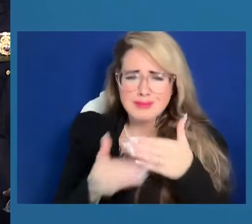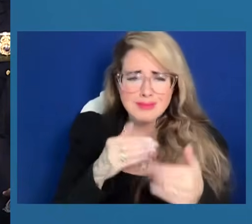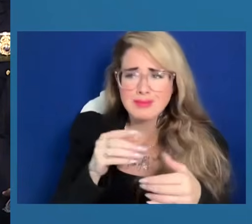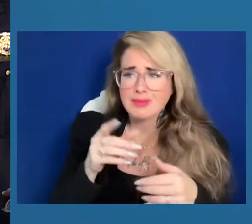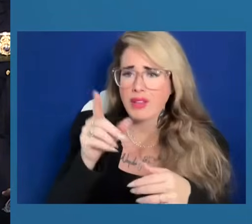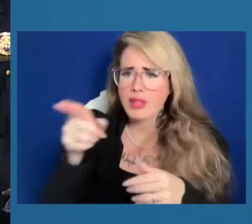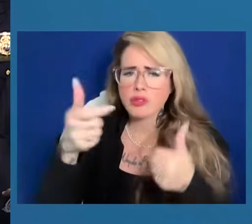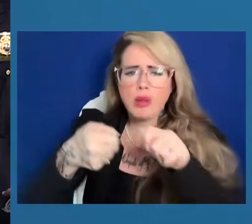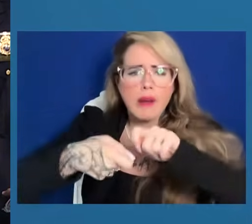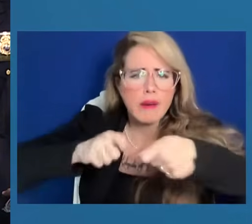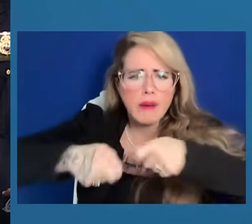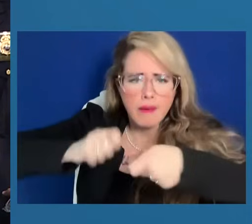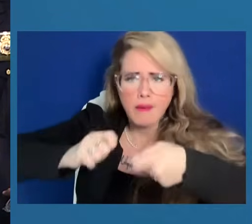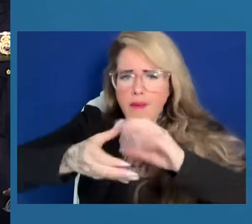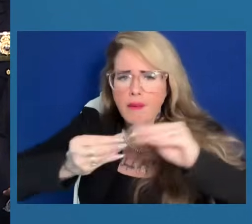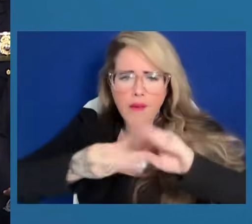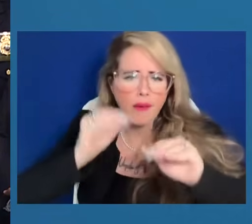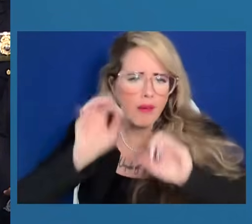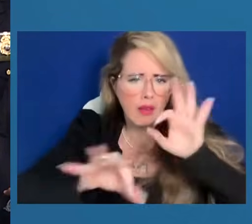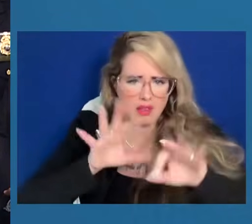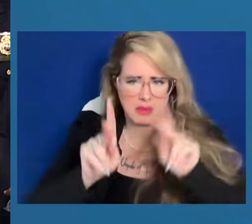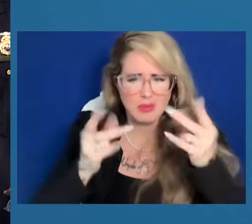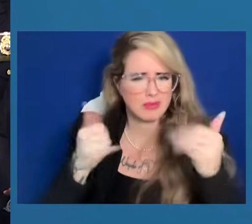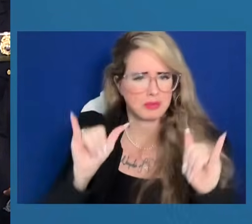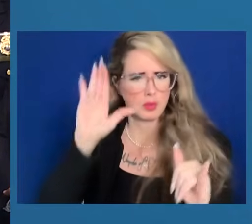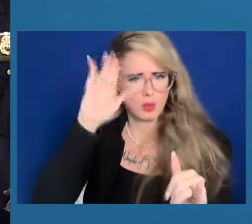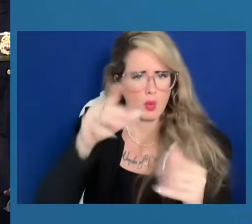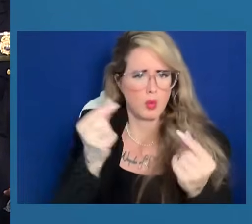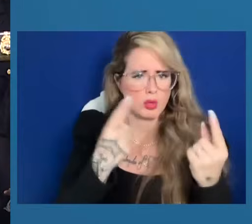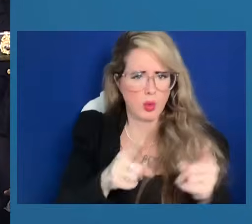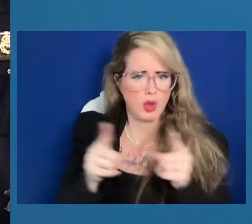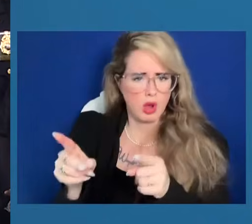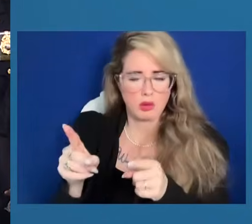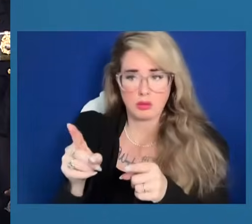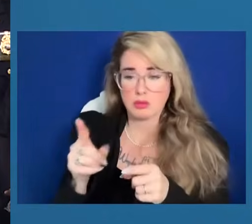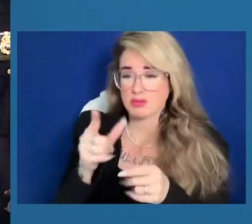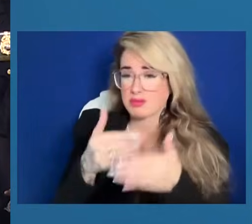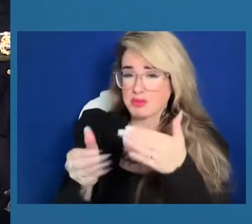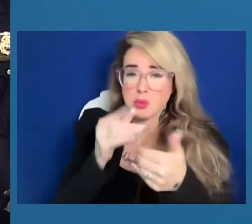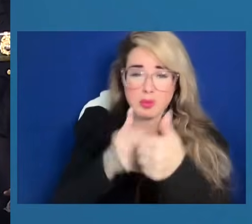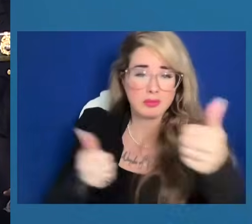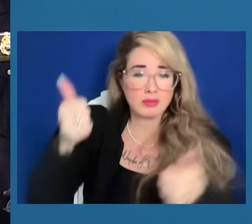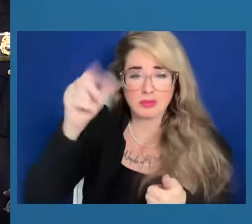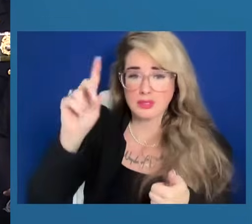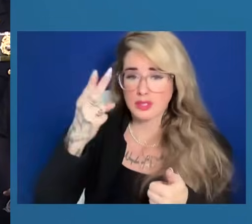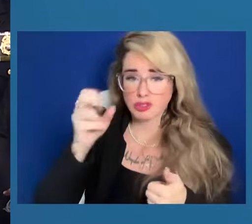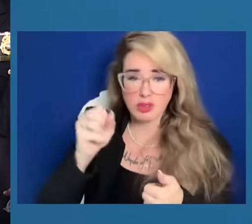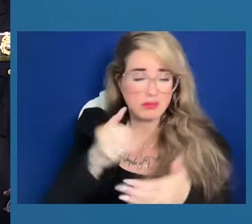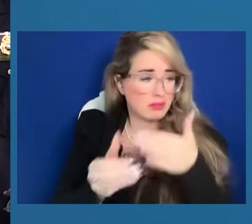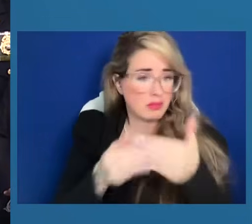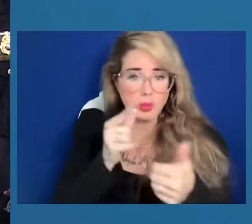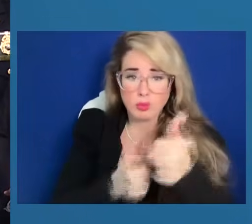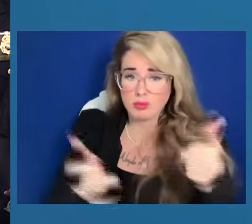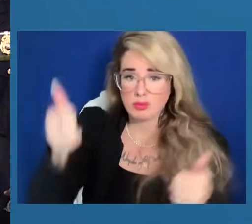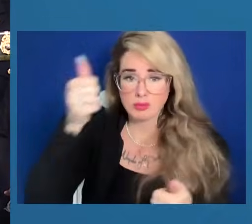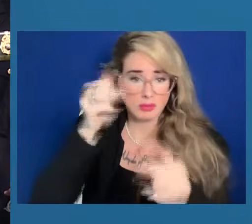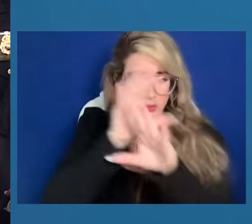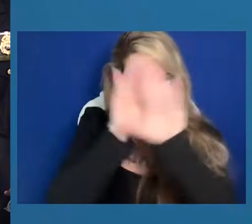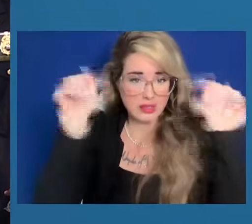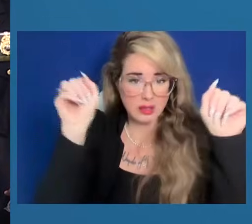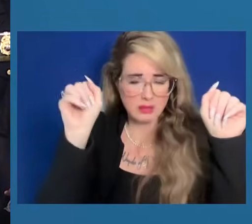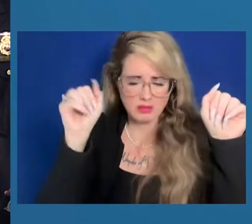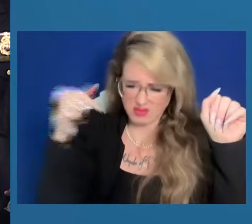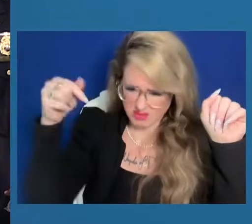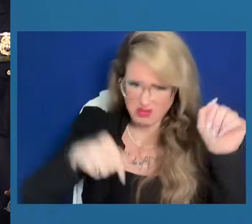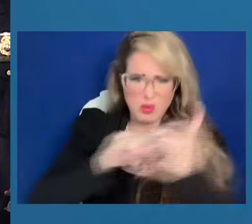it. And regardless of who's running DHS, regardless of who's in the White House, here in New York, we'll always